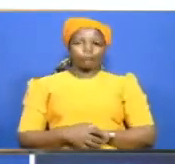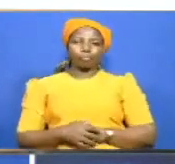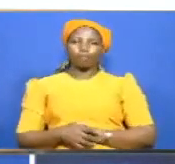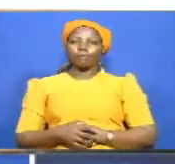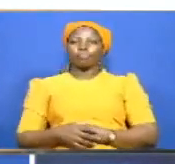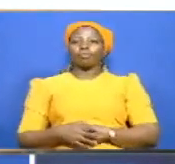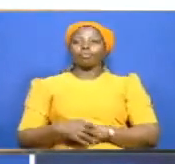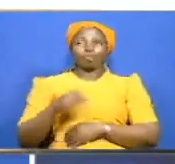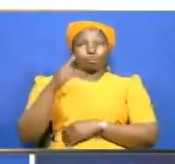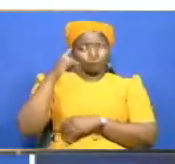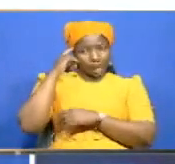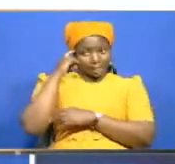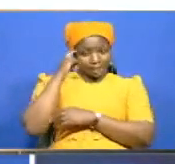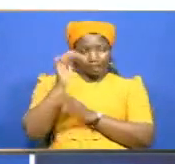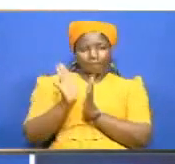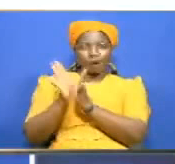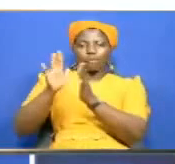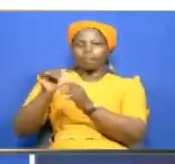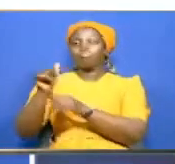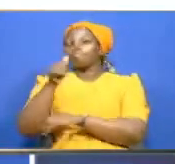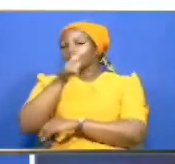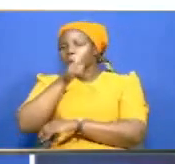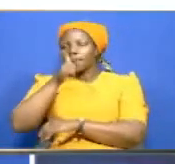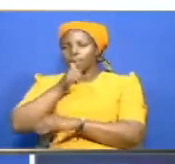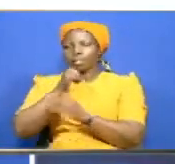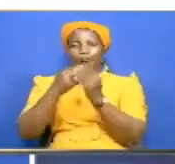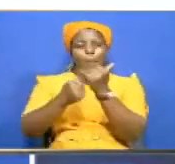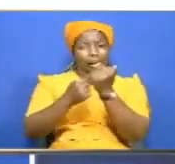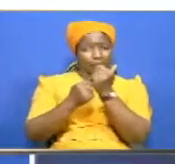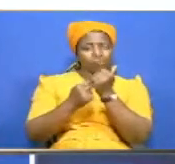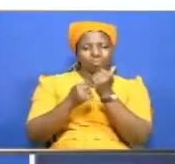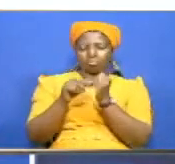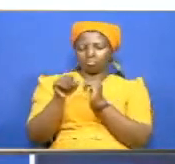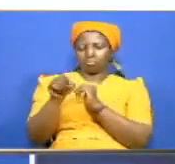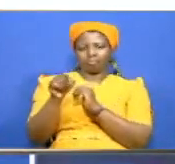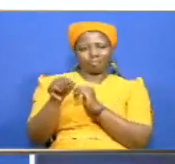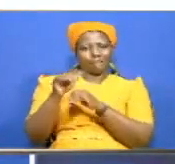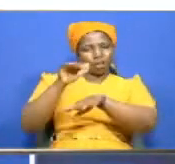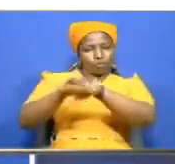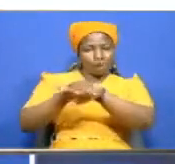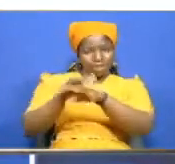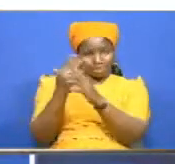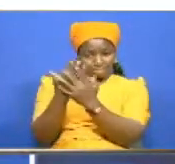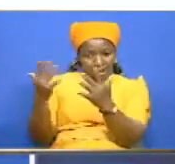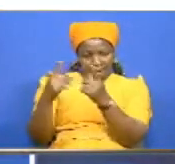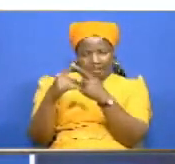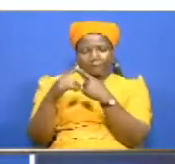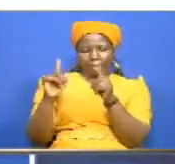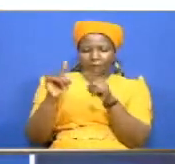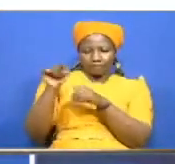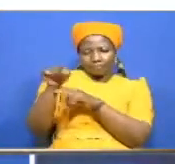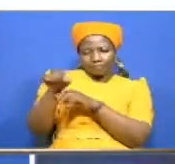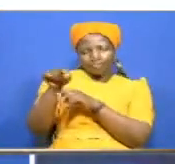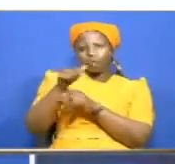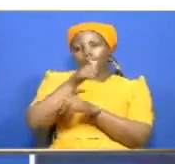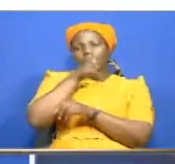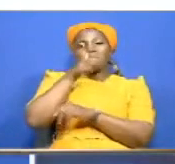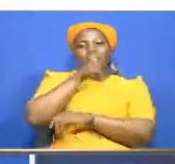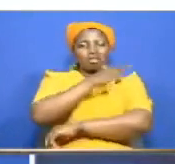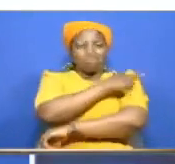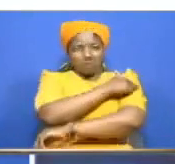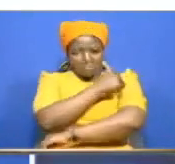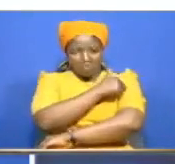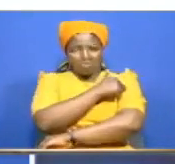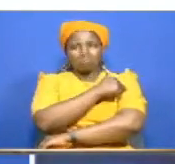I think the public-private partnership is a good thing. And these private facilities are